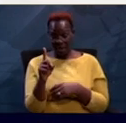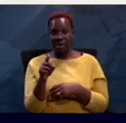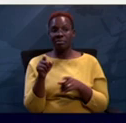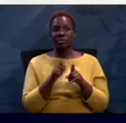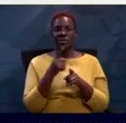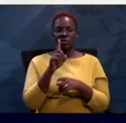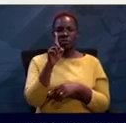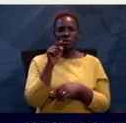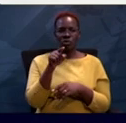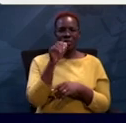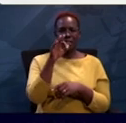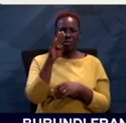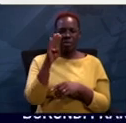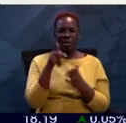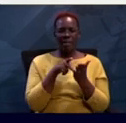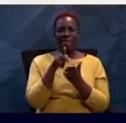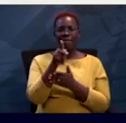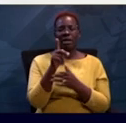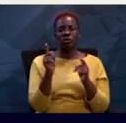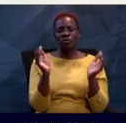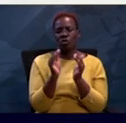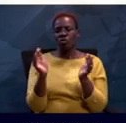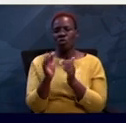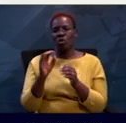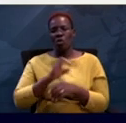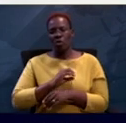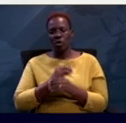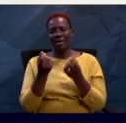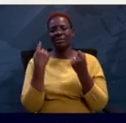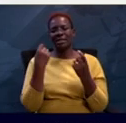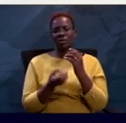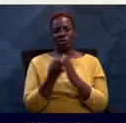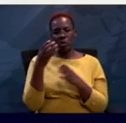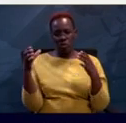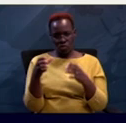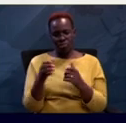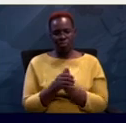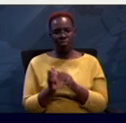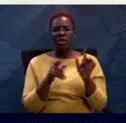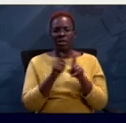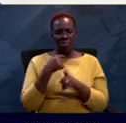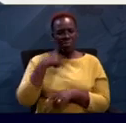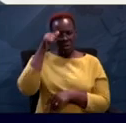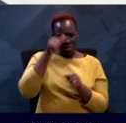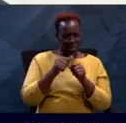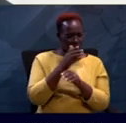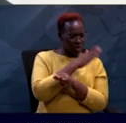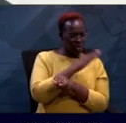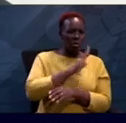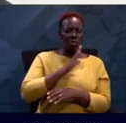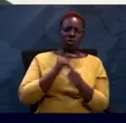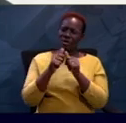1.3 billion was paid to the smallholder tea growers. I remember the previous board refusing to